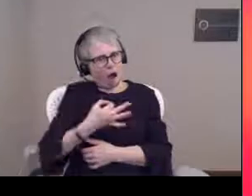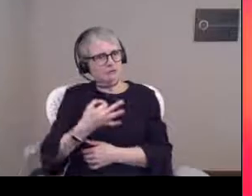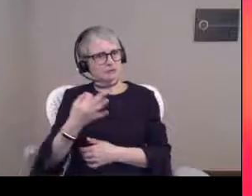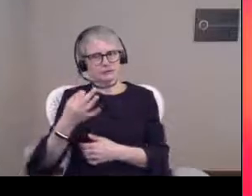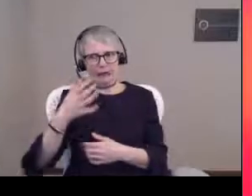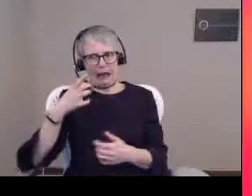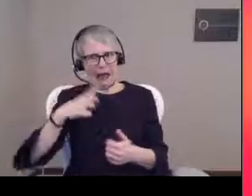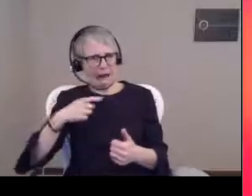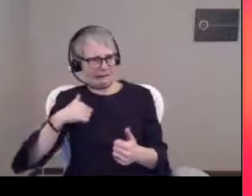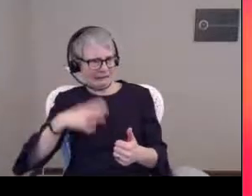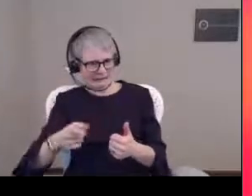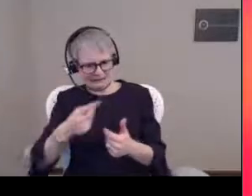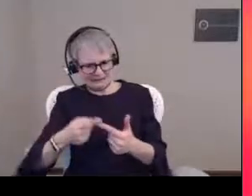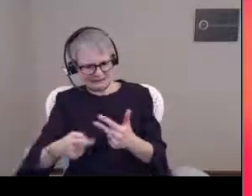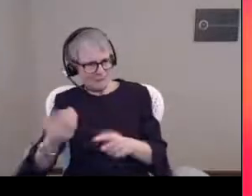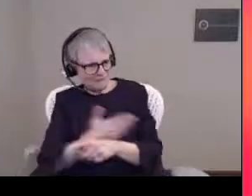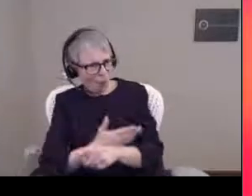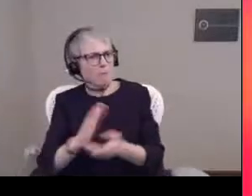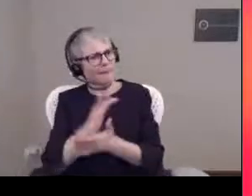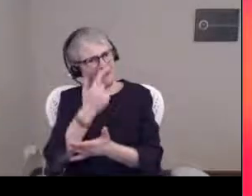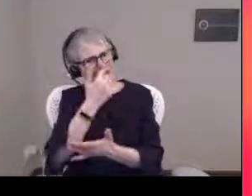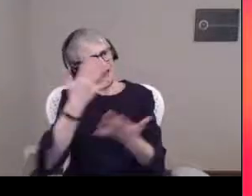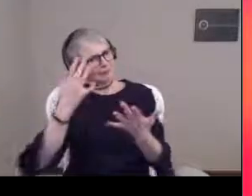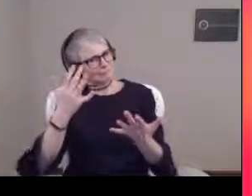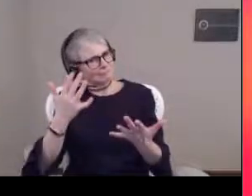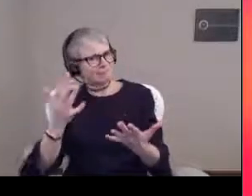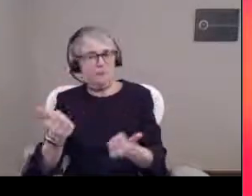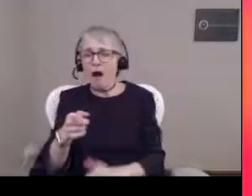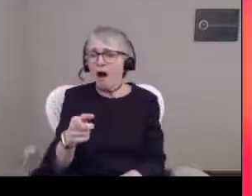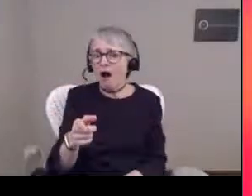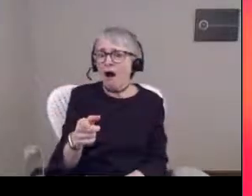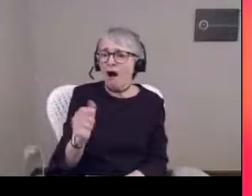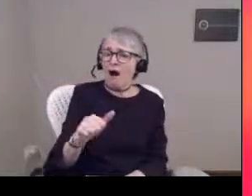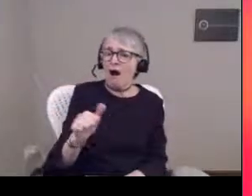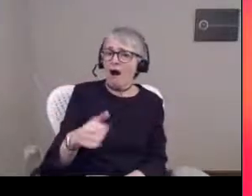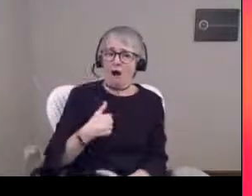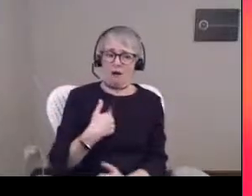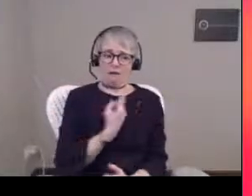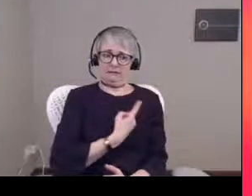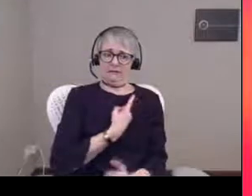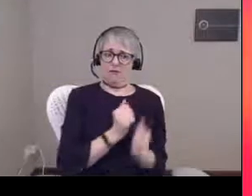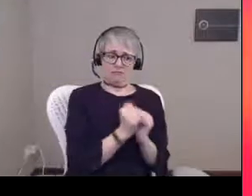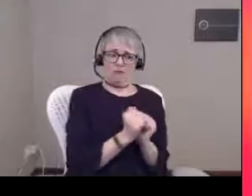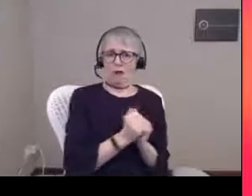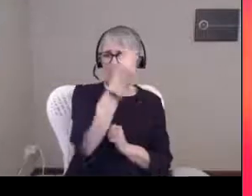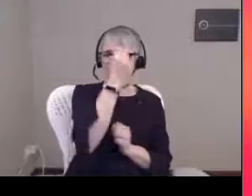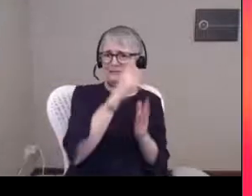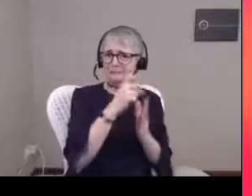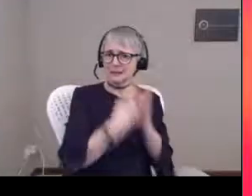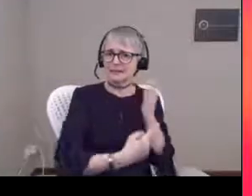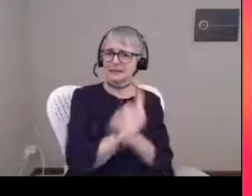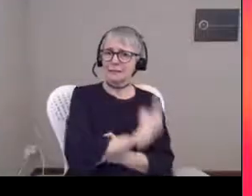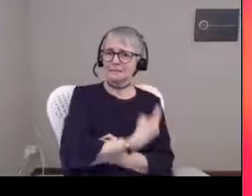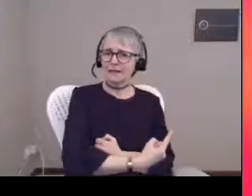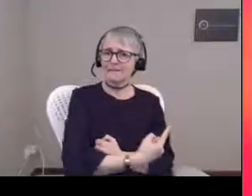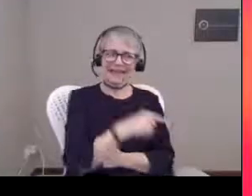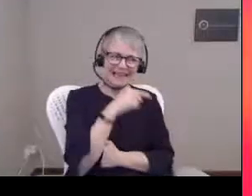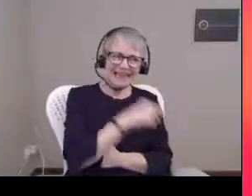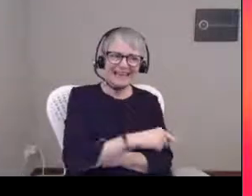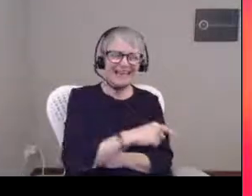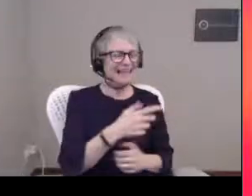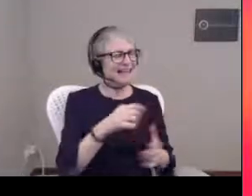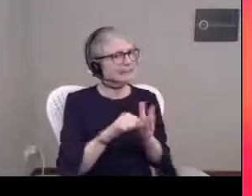said this to Jane before. I have a brother who's got learning difficulties, and when he's found it very difficult to apply